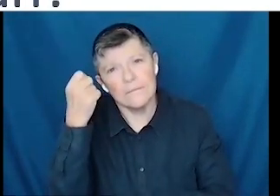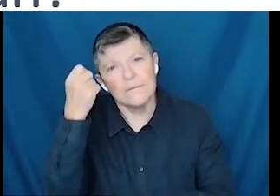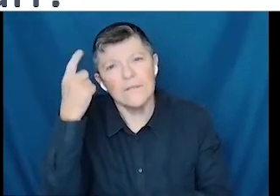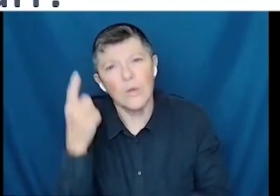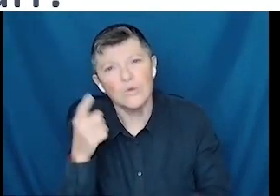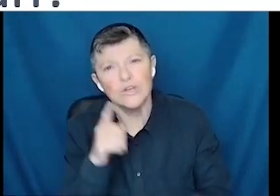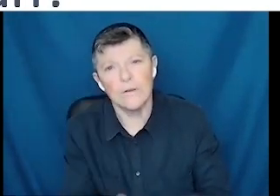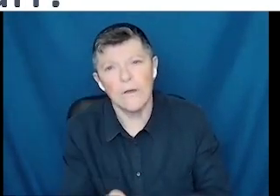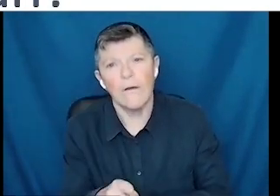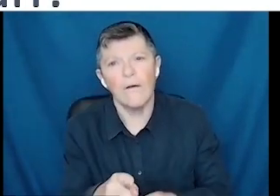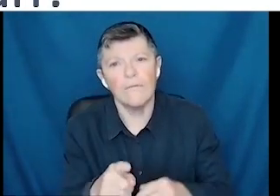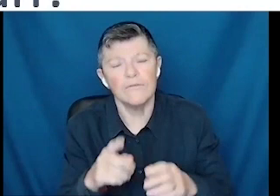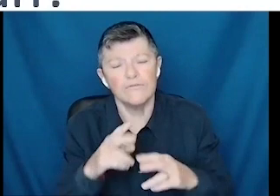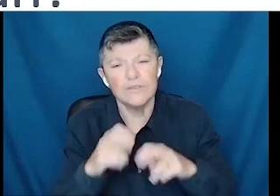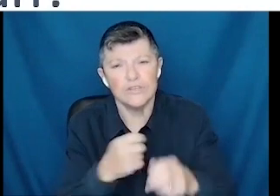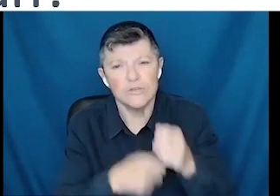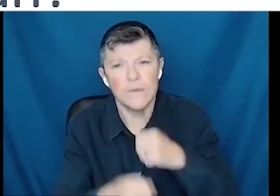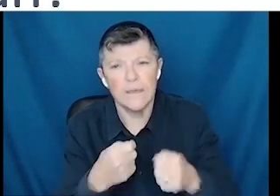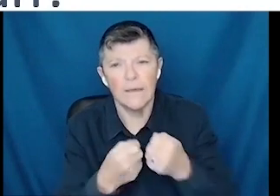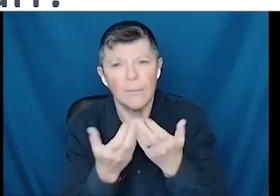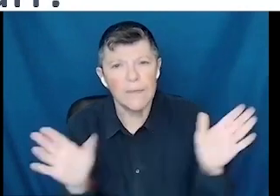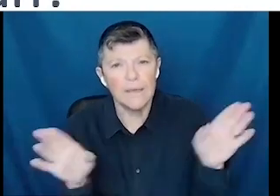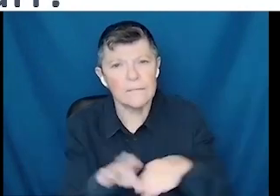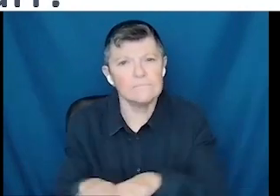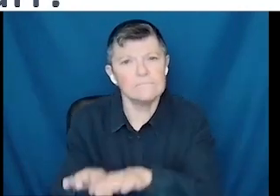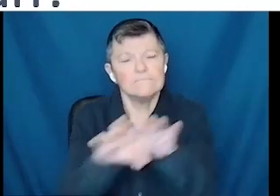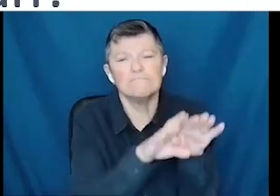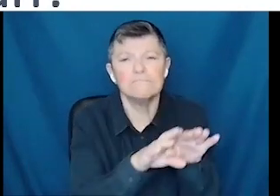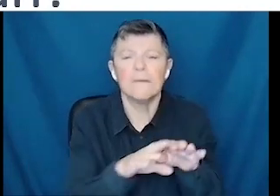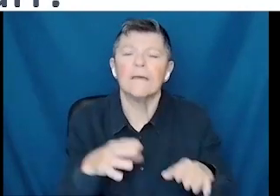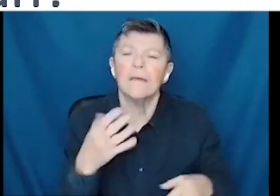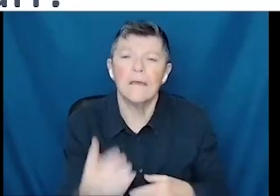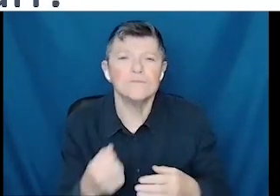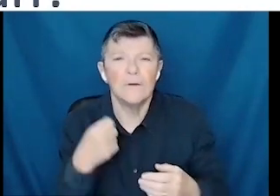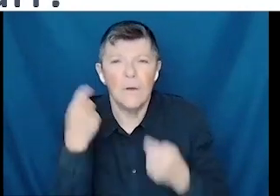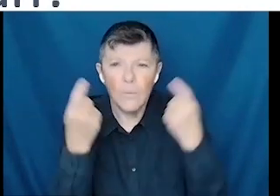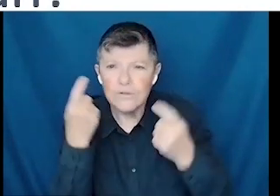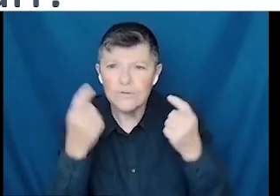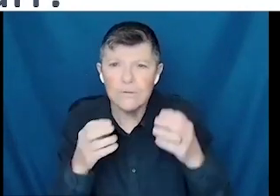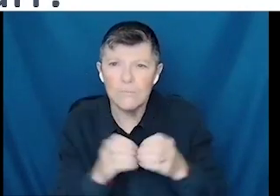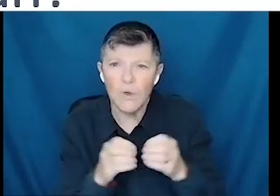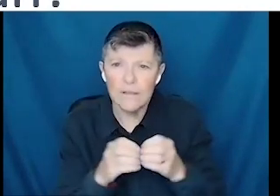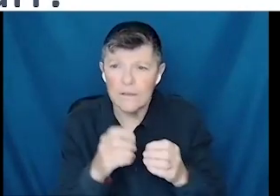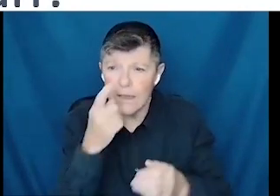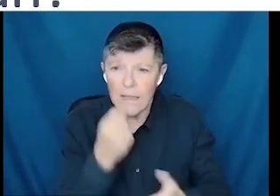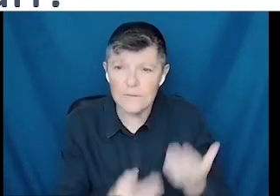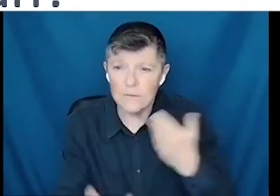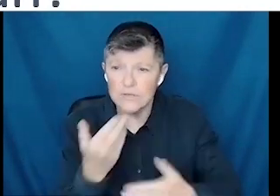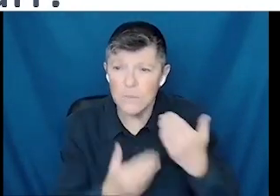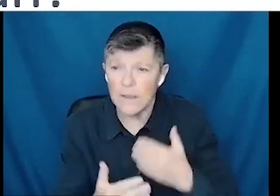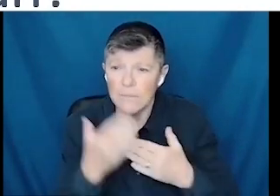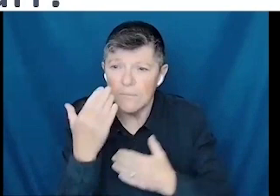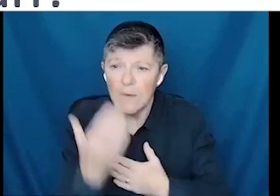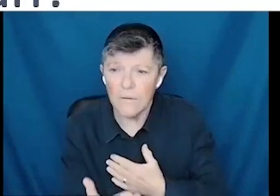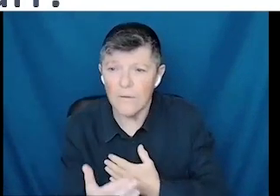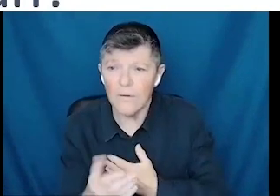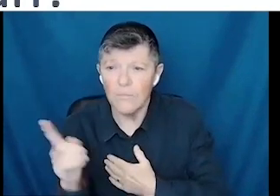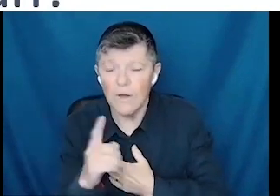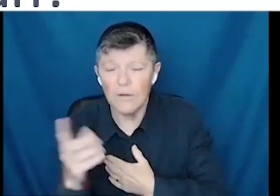democratizing research. So Walia, I was wondering if you could tell us more about what we had in mind then when we were talking